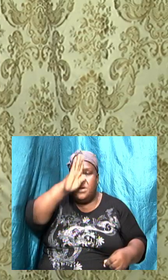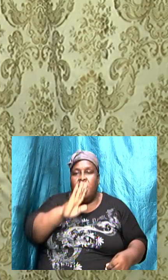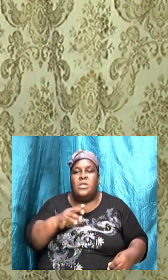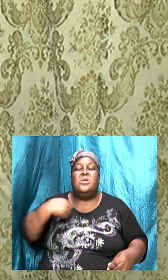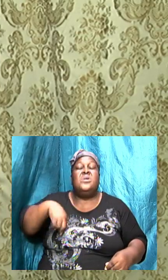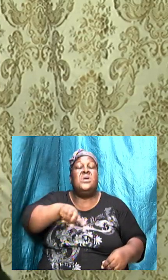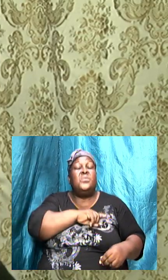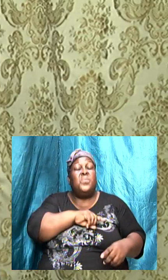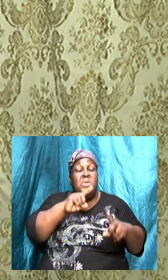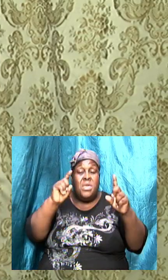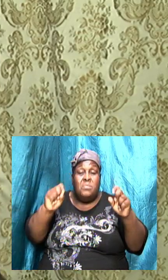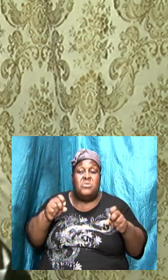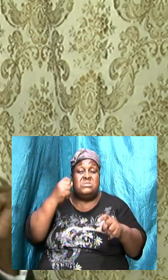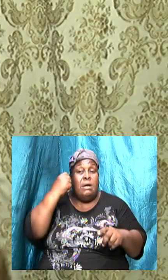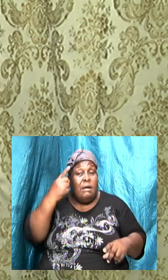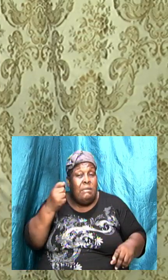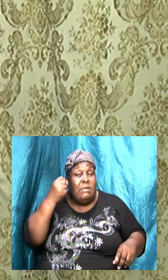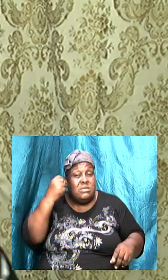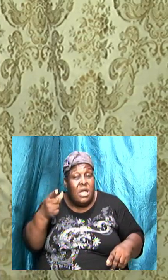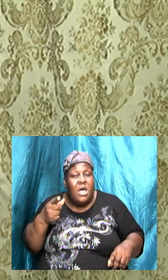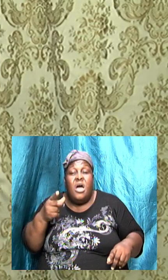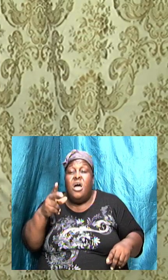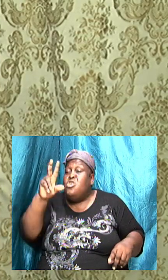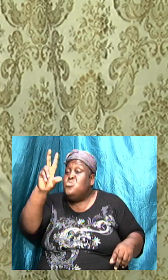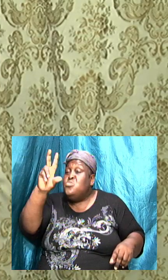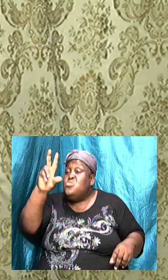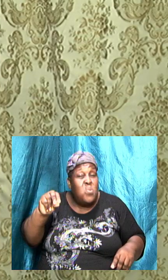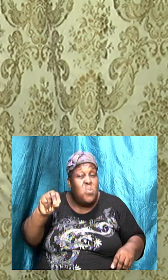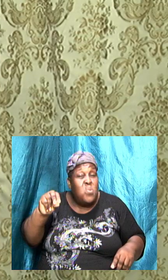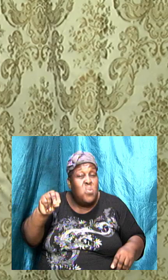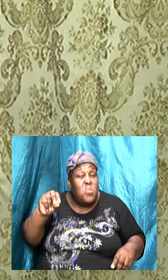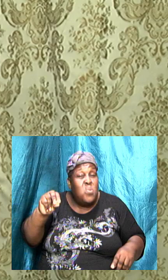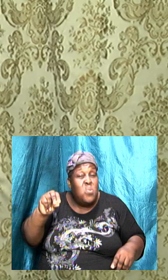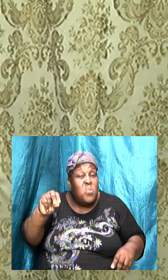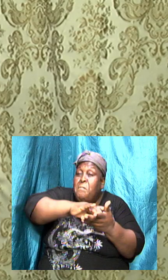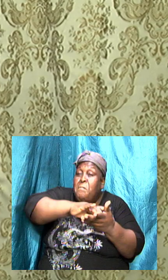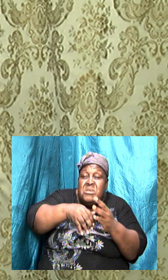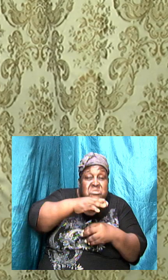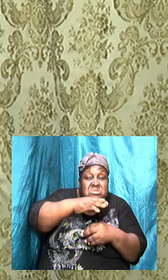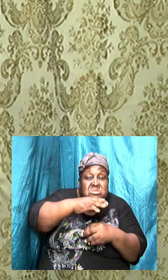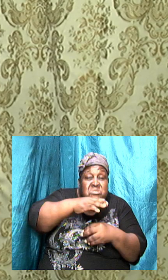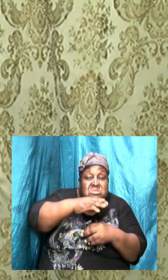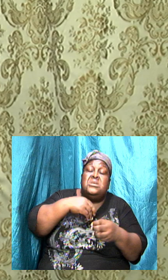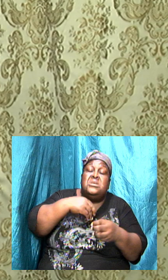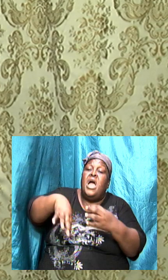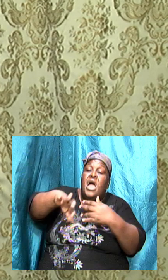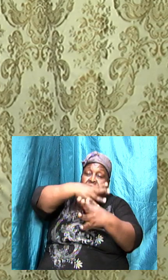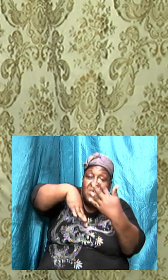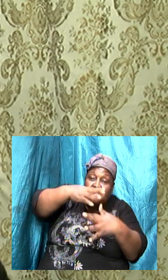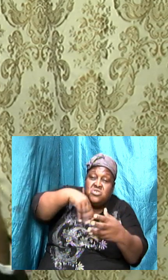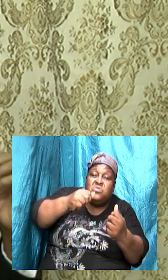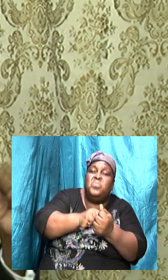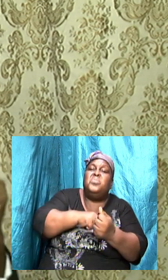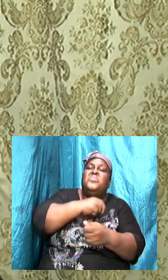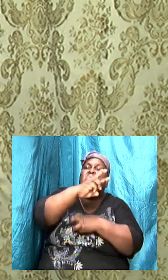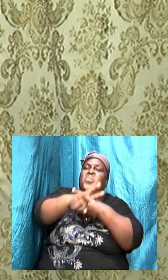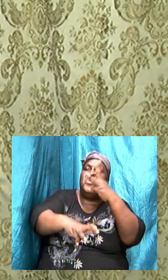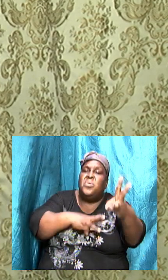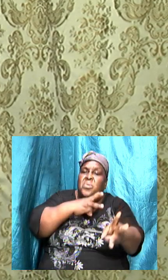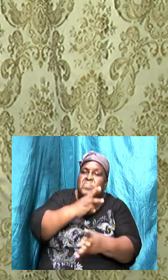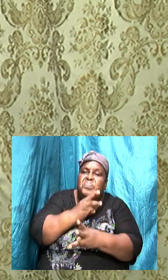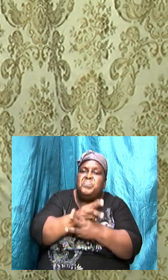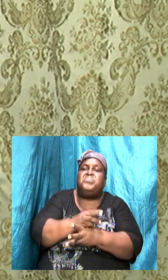understand that no mixing and mingling with the worldly things to make us compromise our walk with God. And I challenge